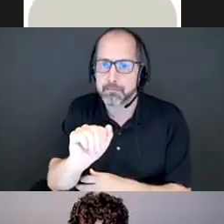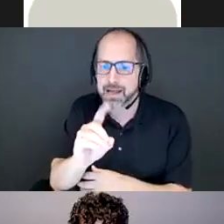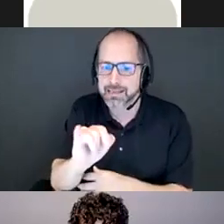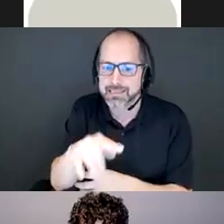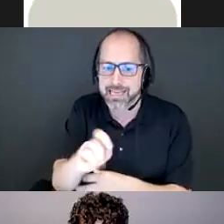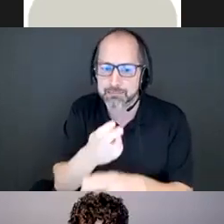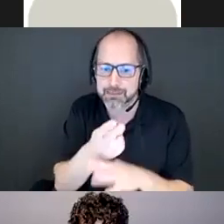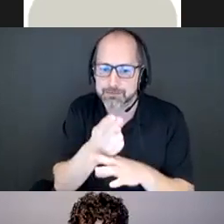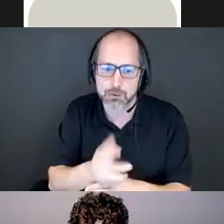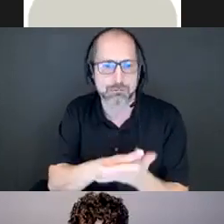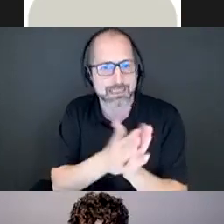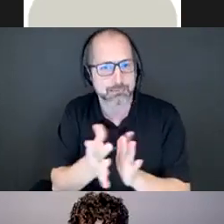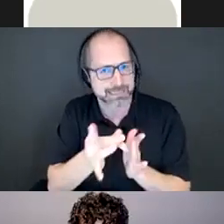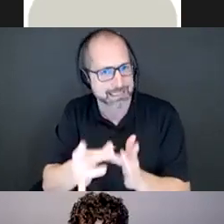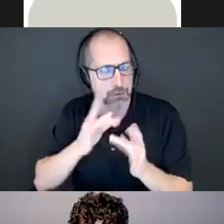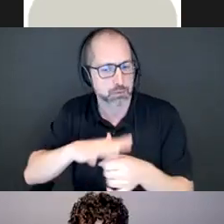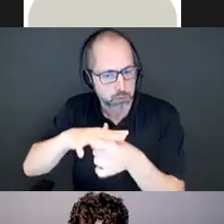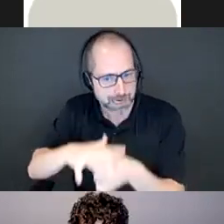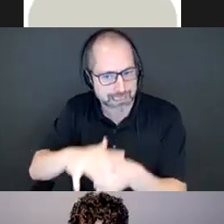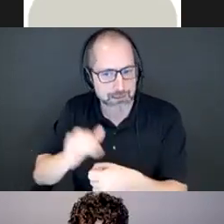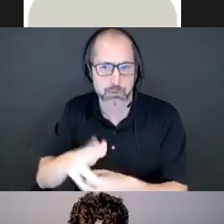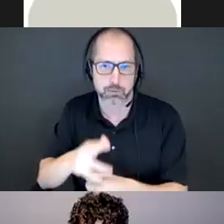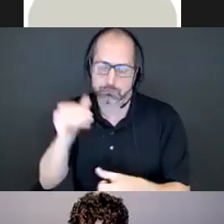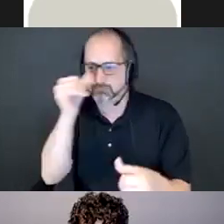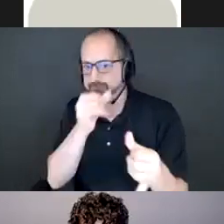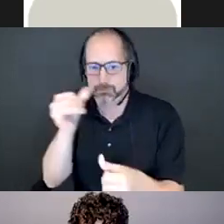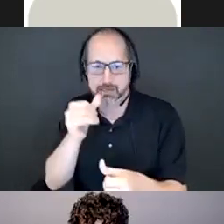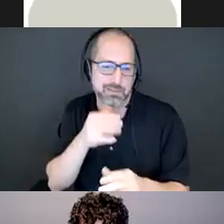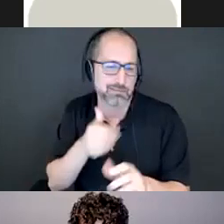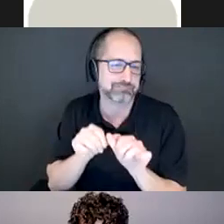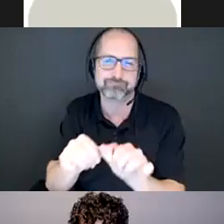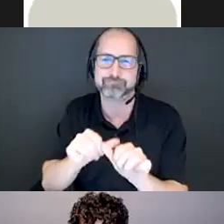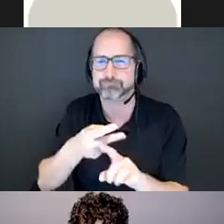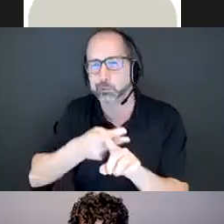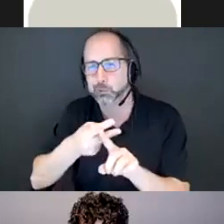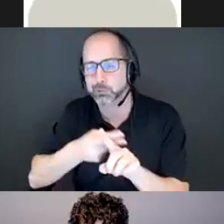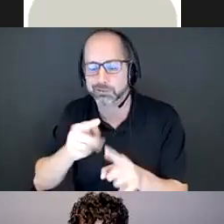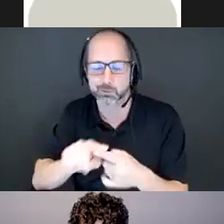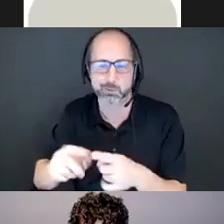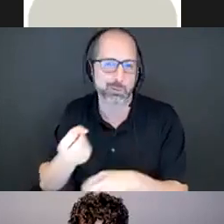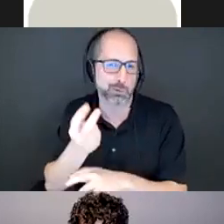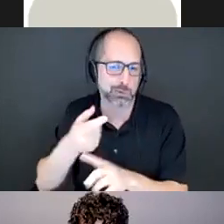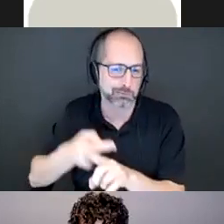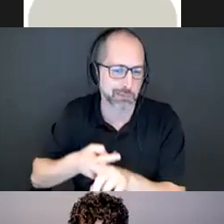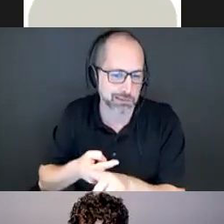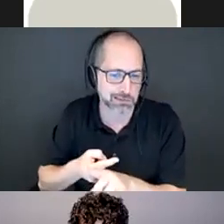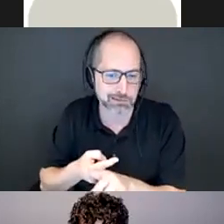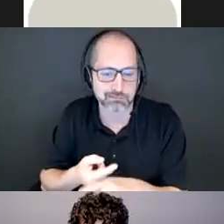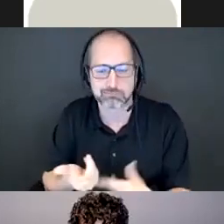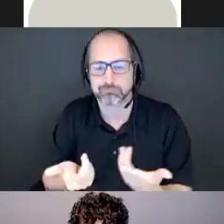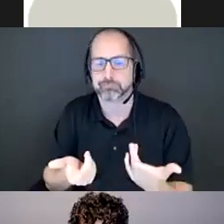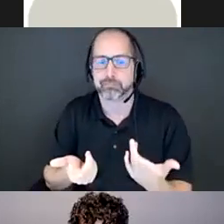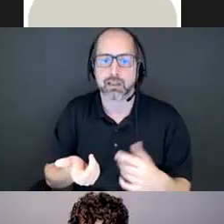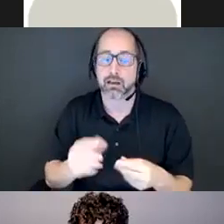impairment over 2 to 12 months, and criteria 4 is loss